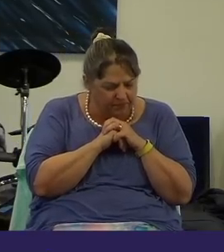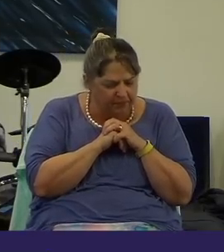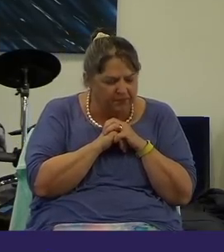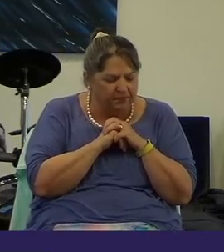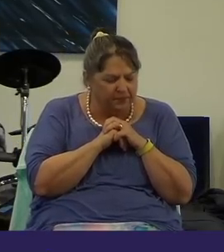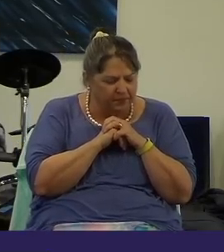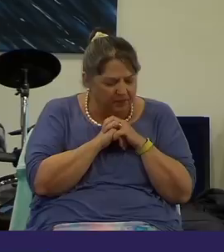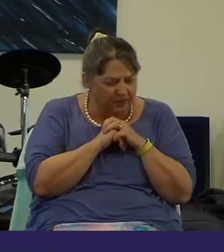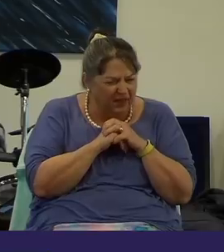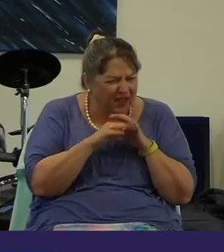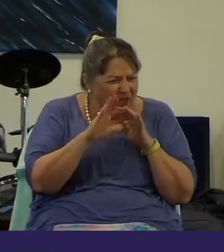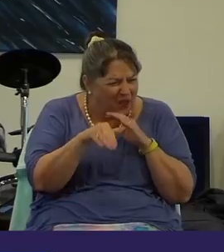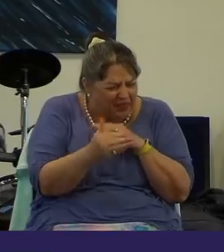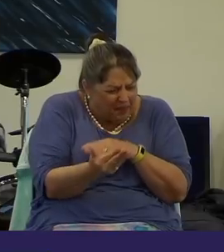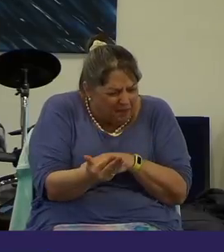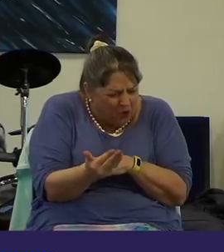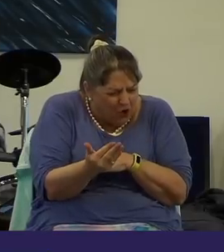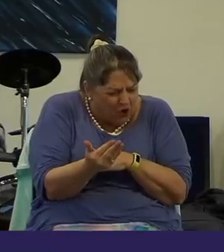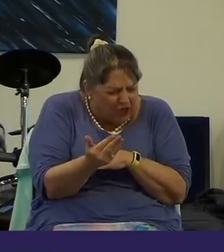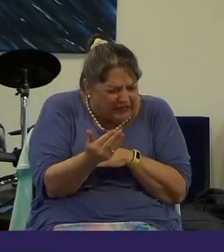Then came the